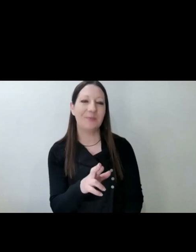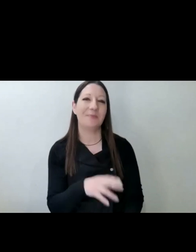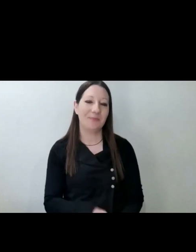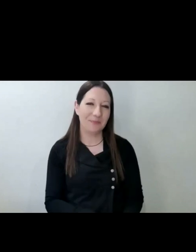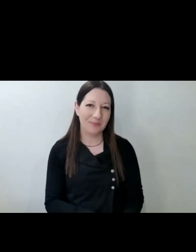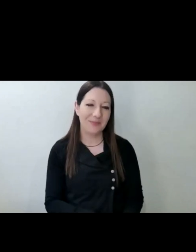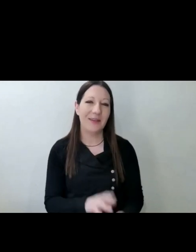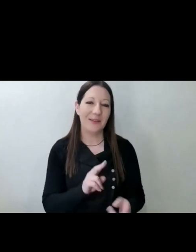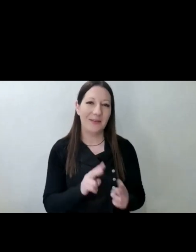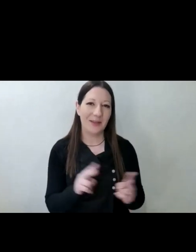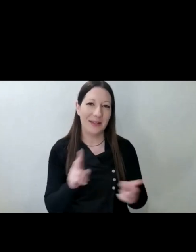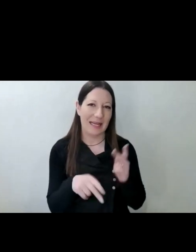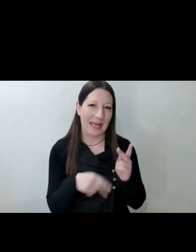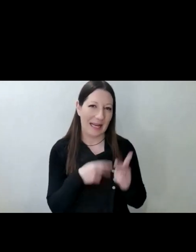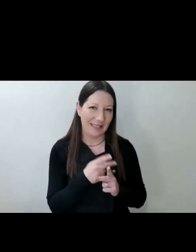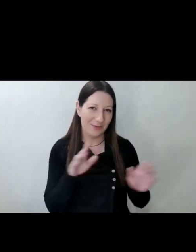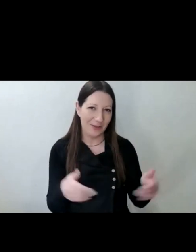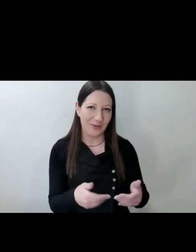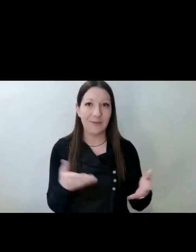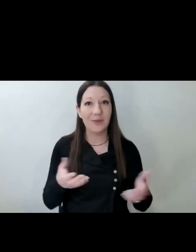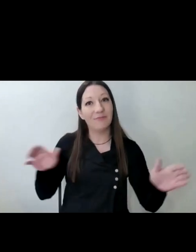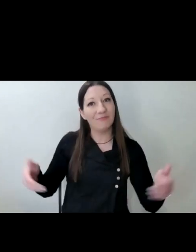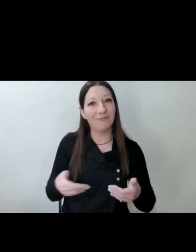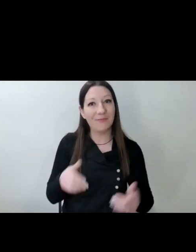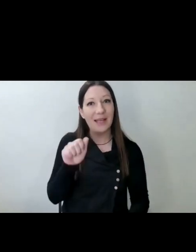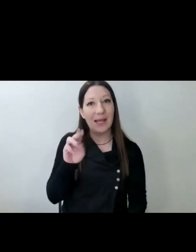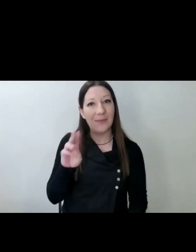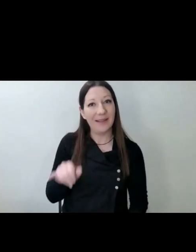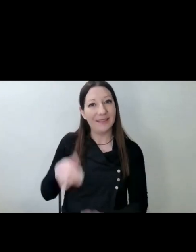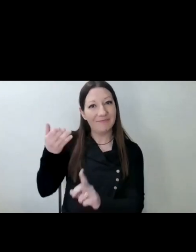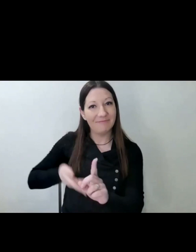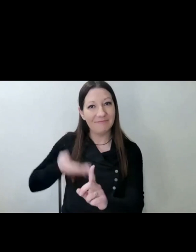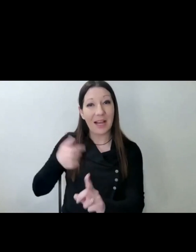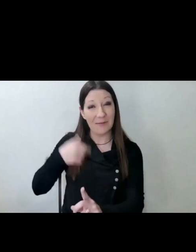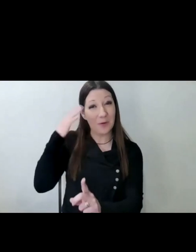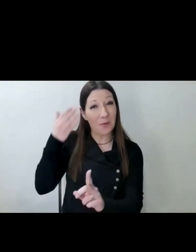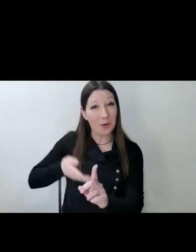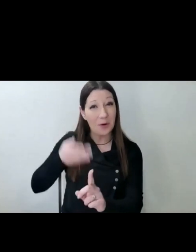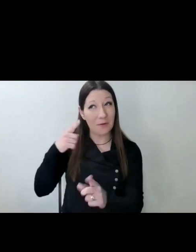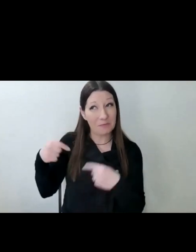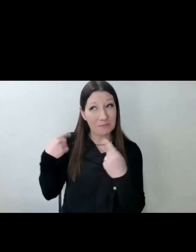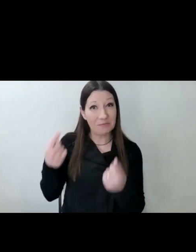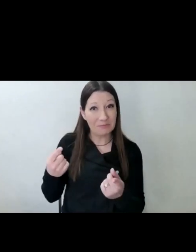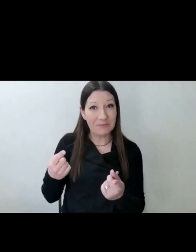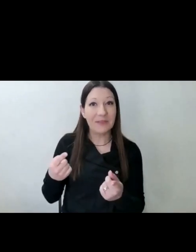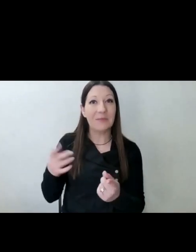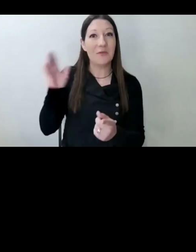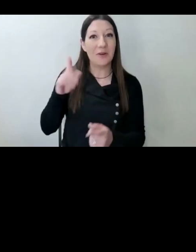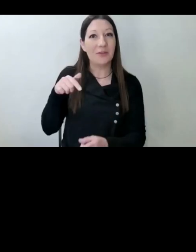who someone I have known and appreciated for quite some time since her days as an English